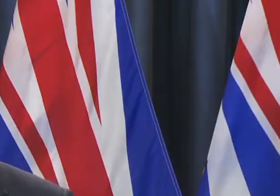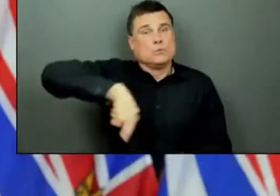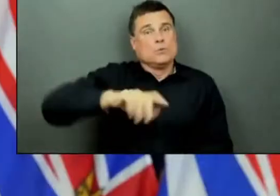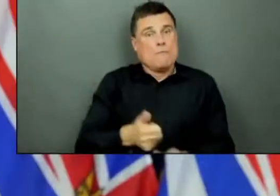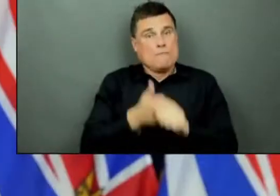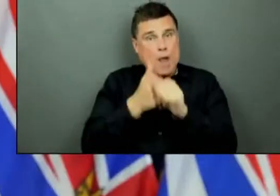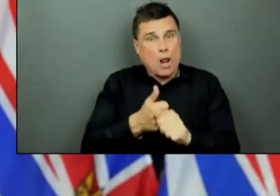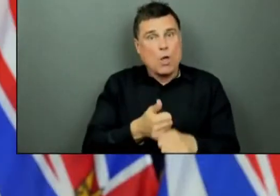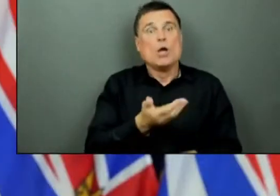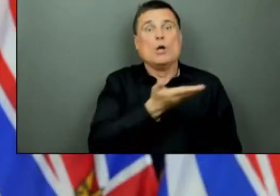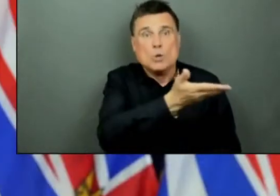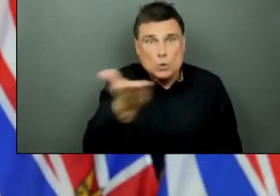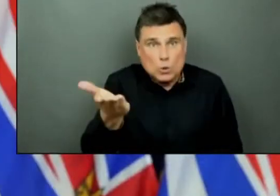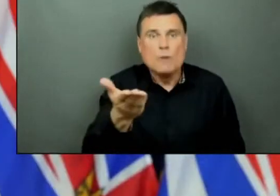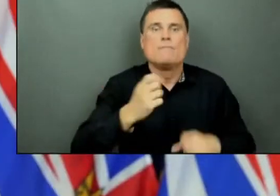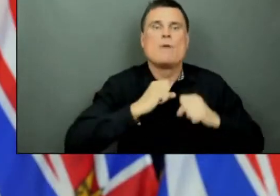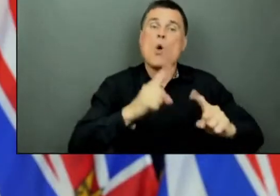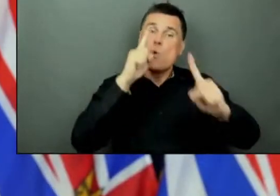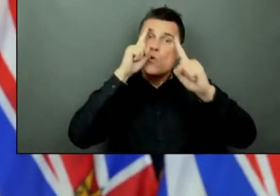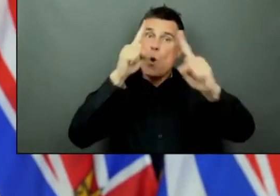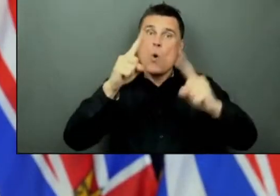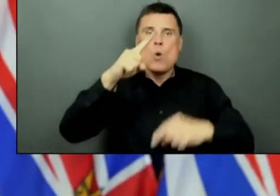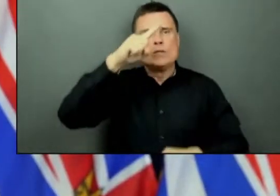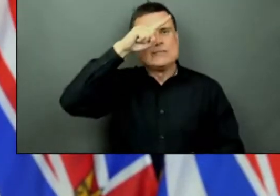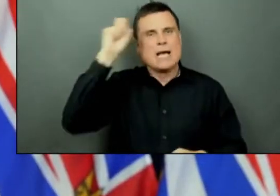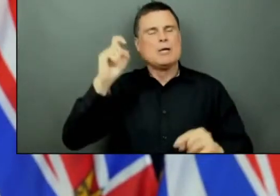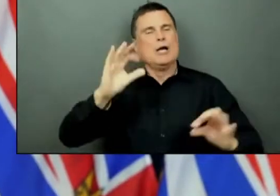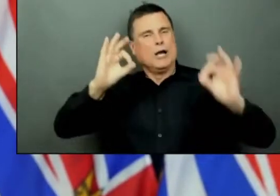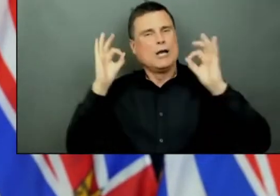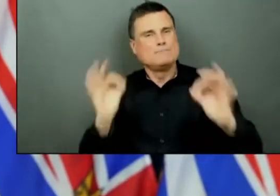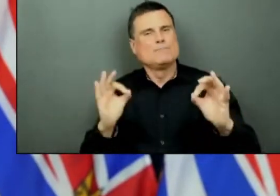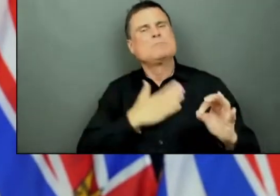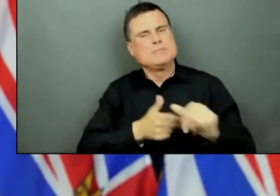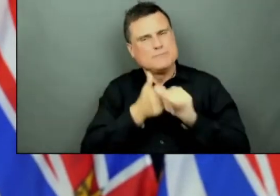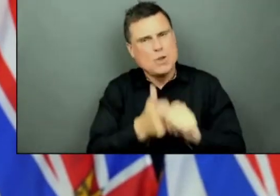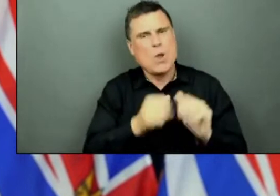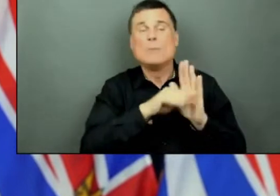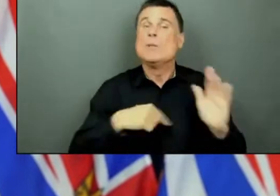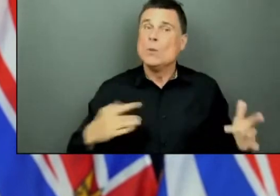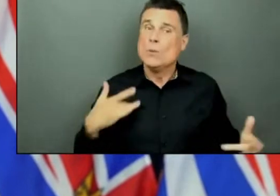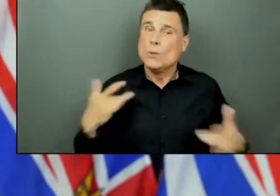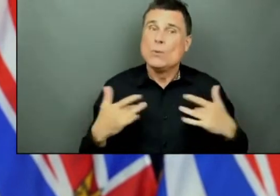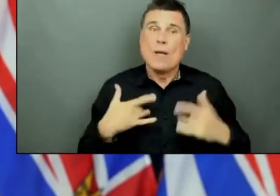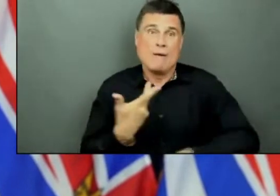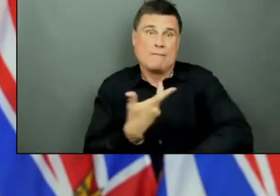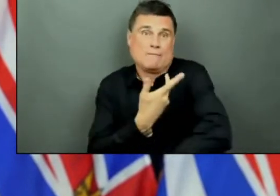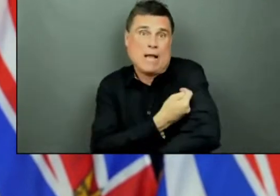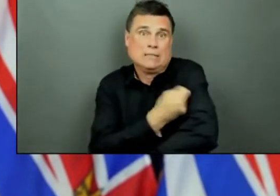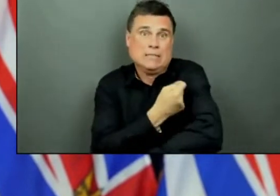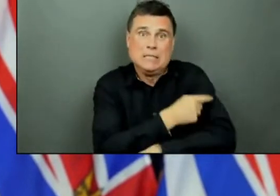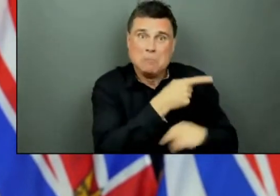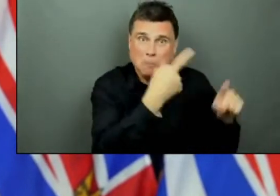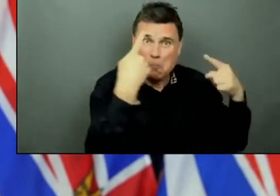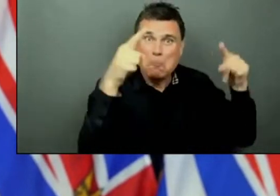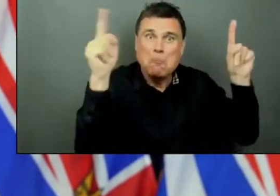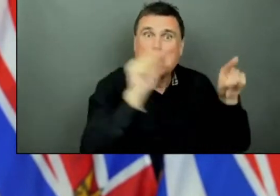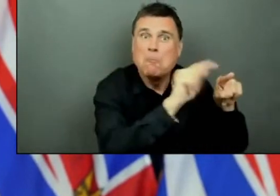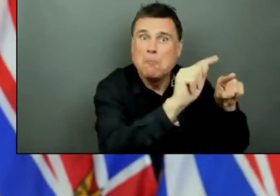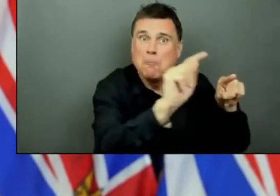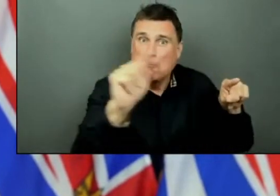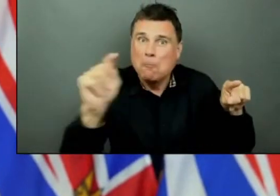have the summer that we all want to see. I'm excited about the vaccination program and the success we've had. Dr. Henry is going to lay out some